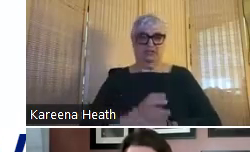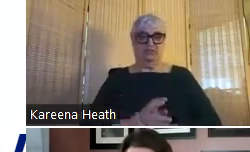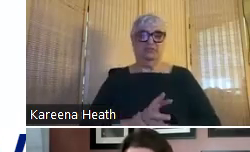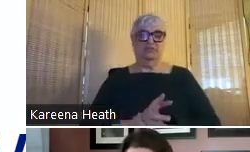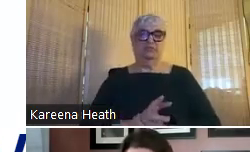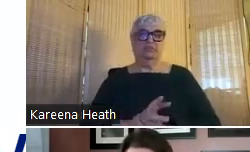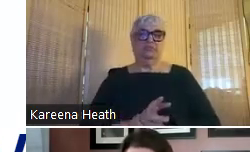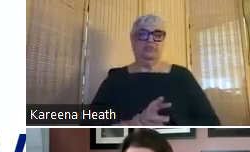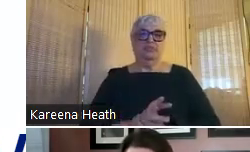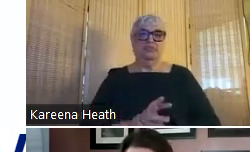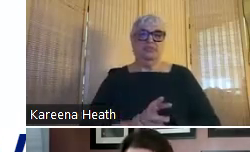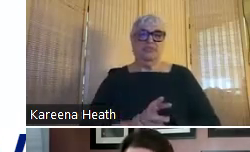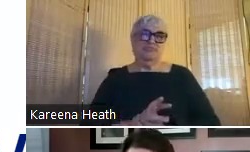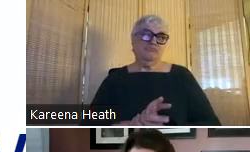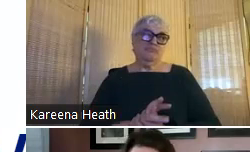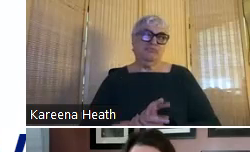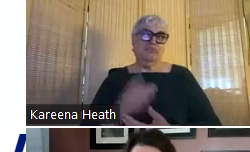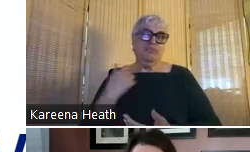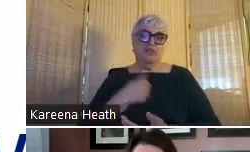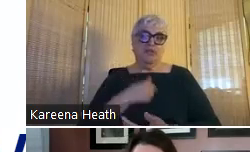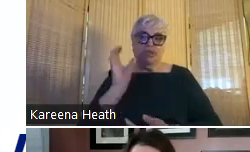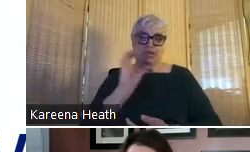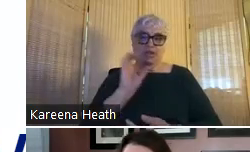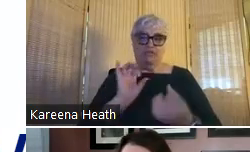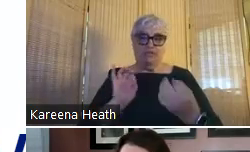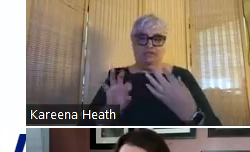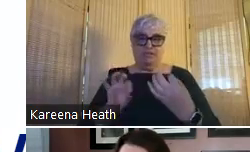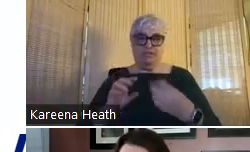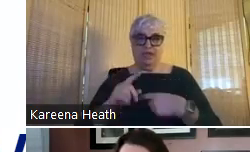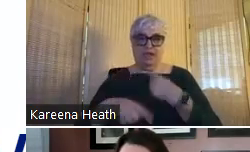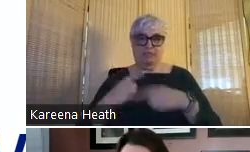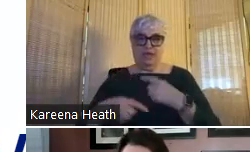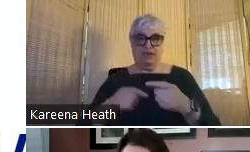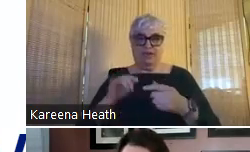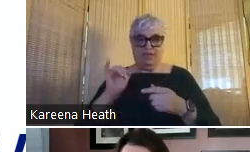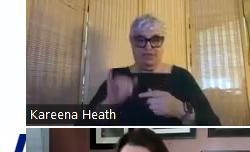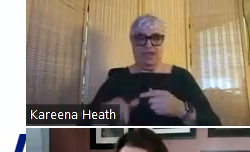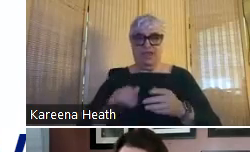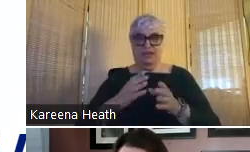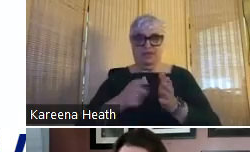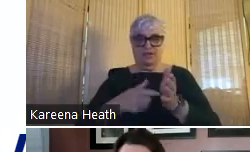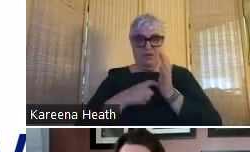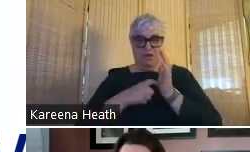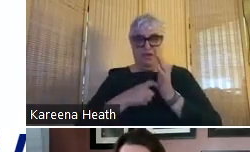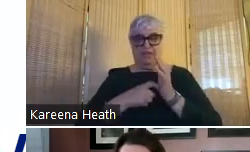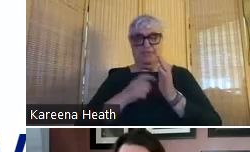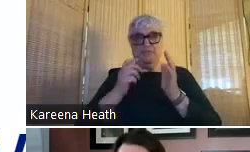So this is one where we're definitely looking for some feedback around this particular requirement. We've heard some positive